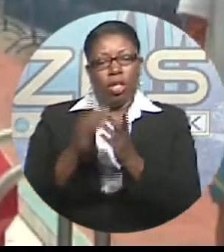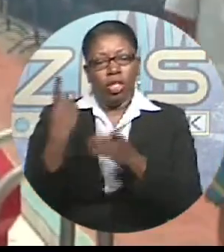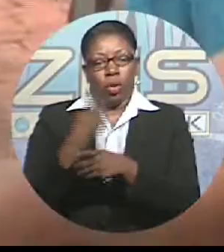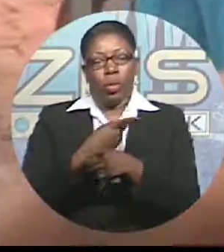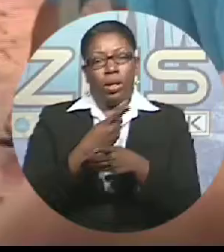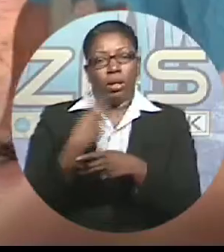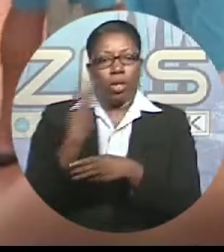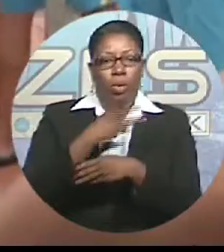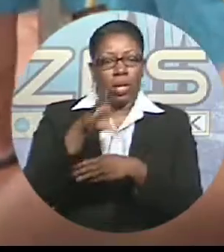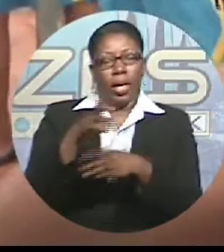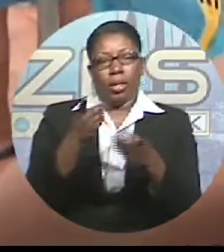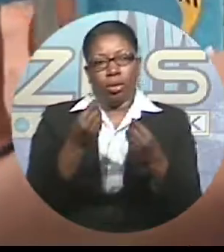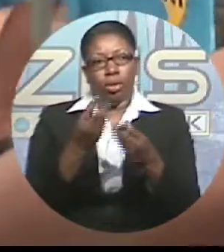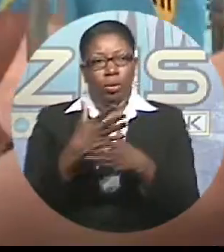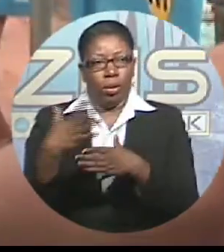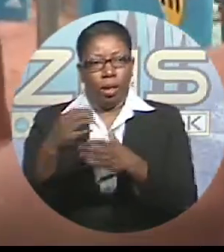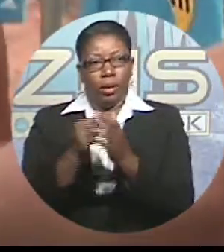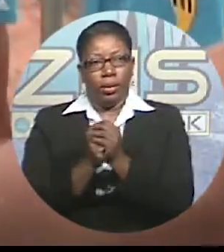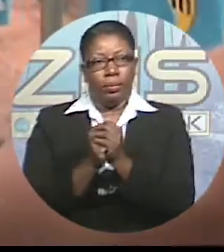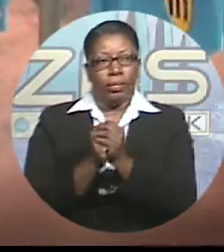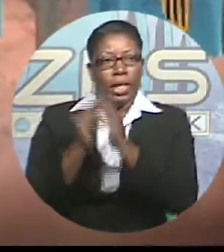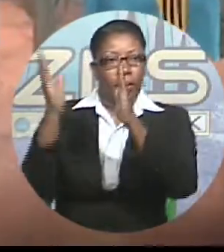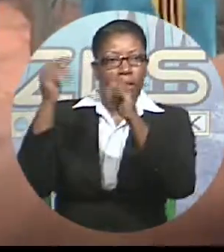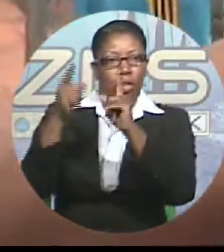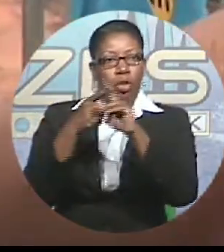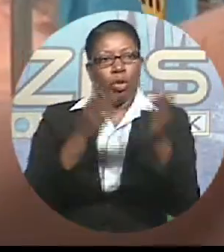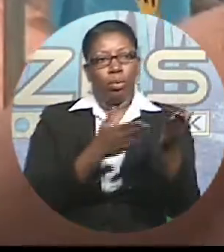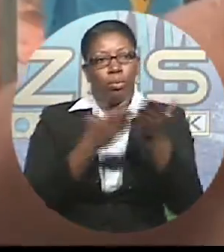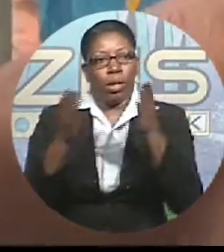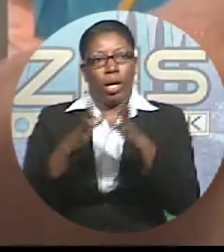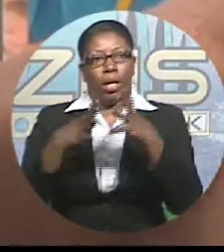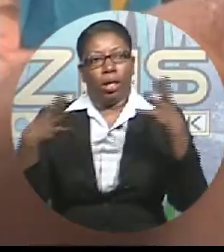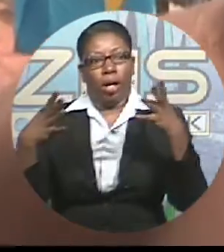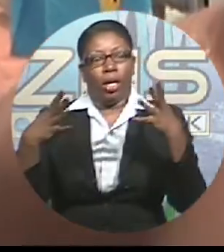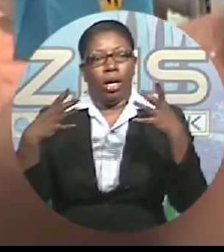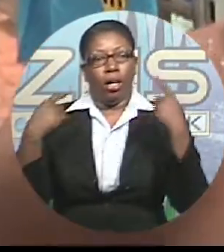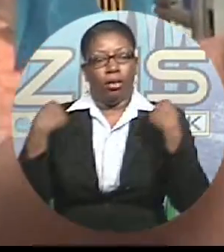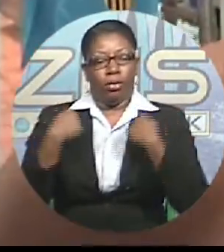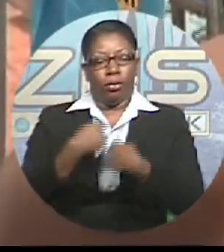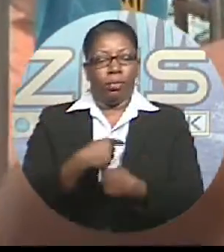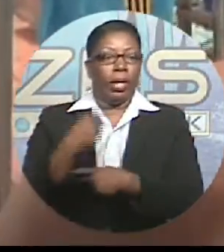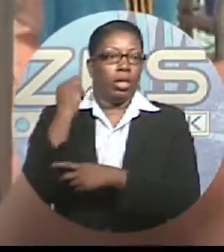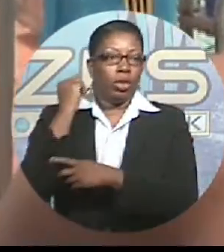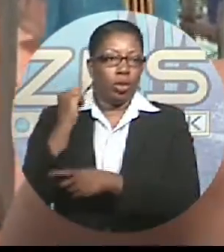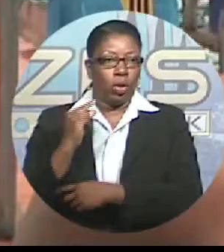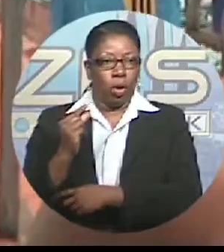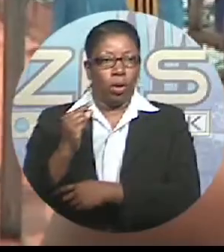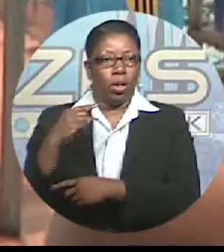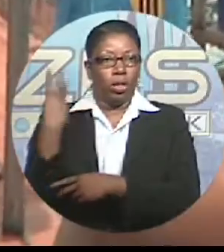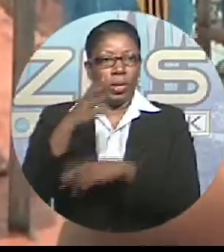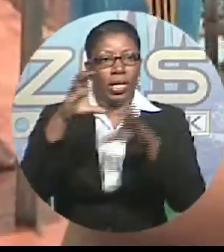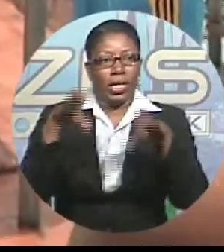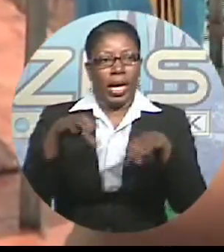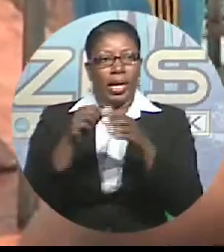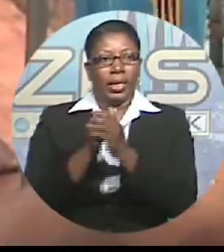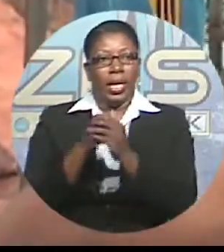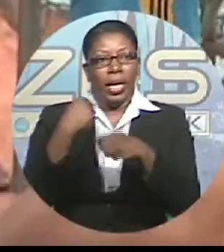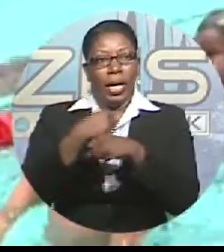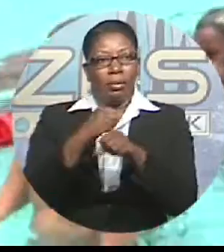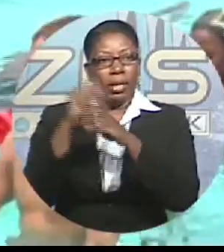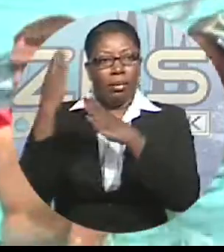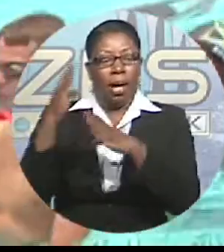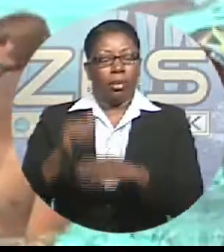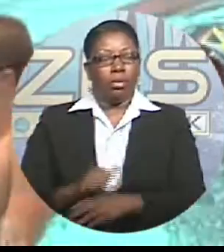our best. My expectations are to bring back as many gold medals as I can and to make Bahamas